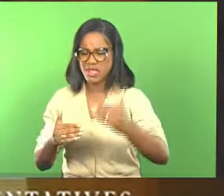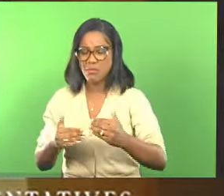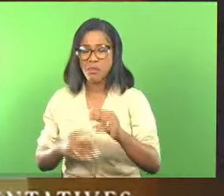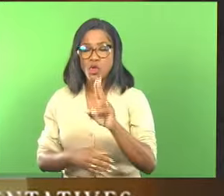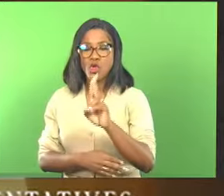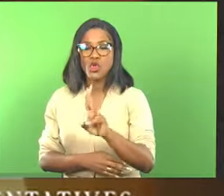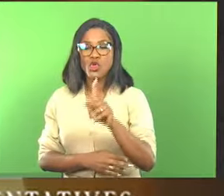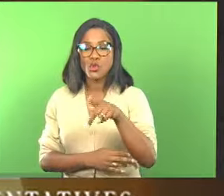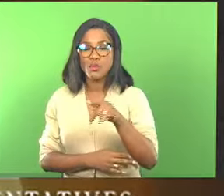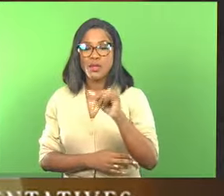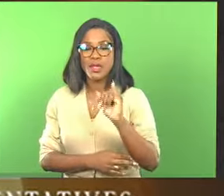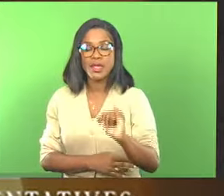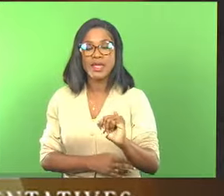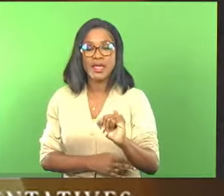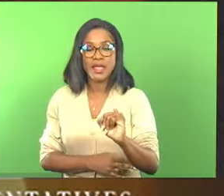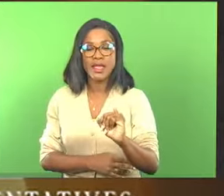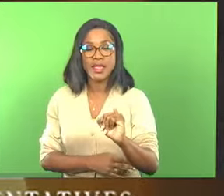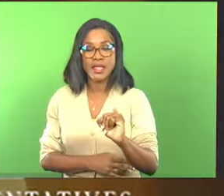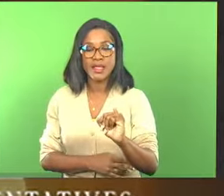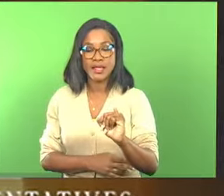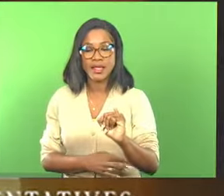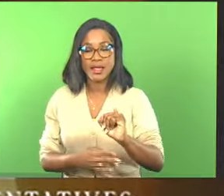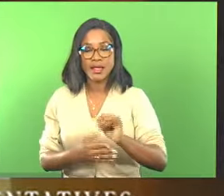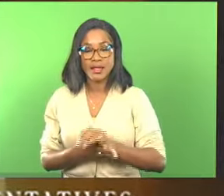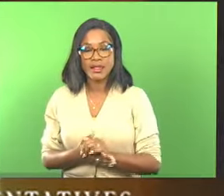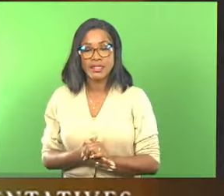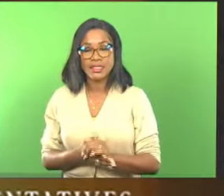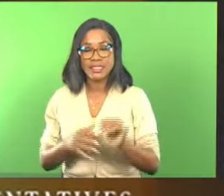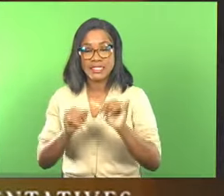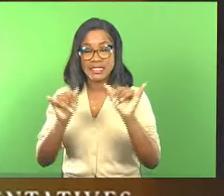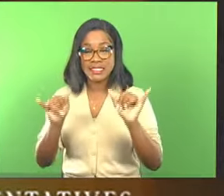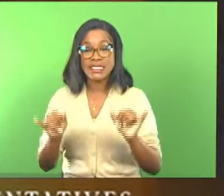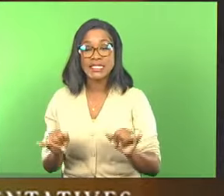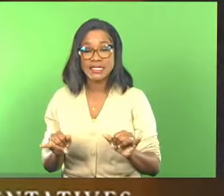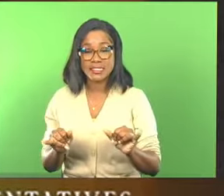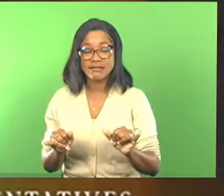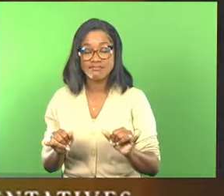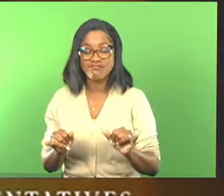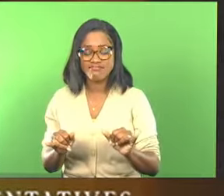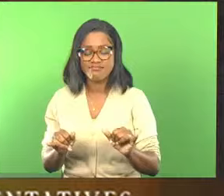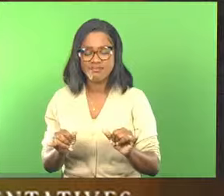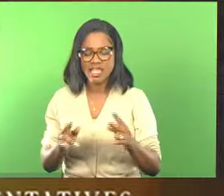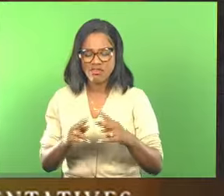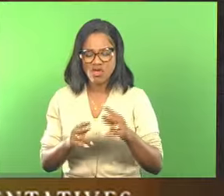UPI has revolutionized digital payments in India.